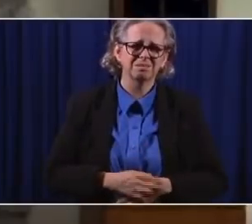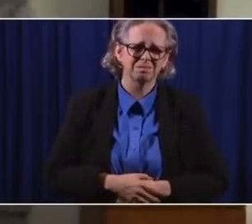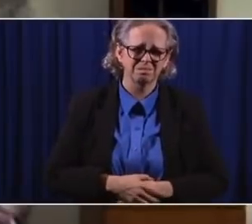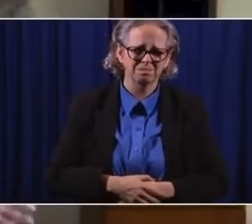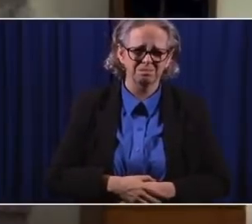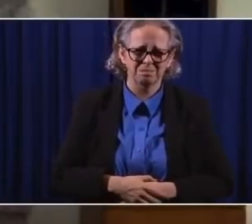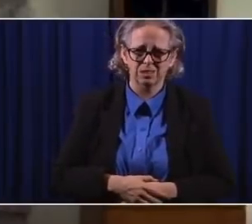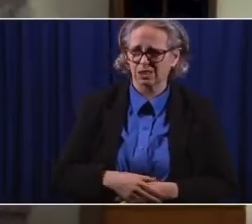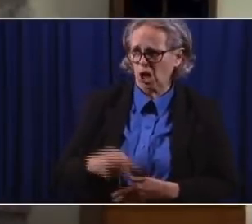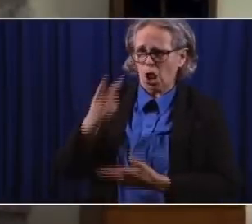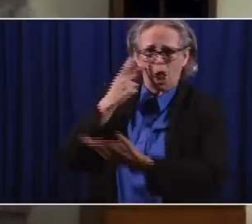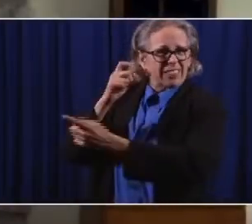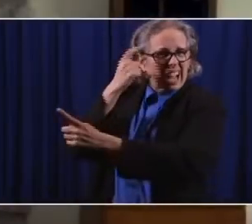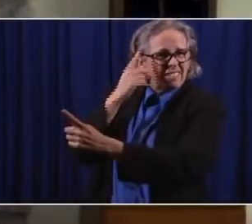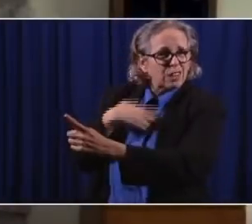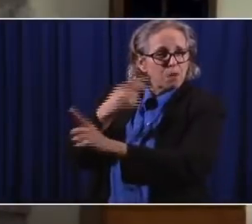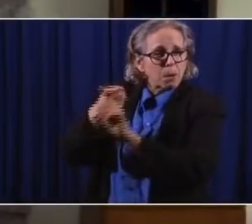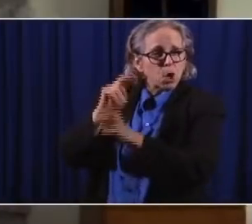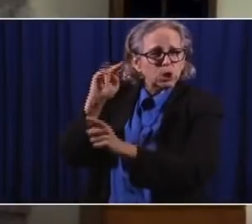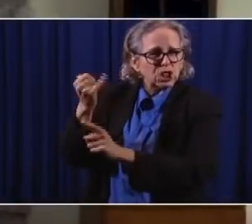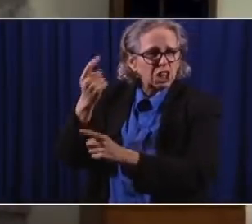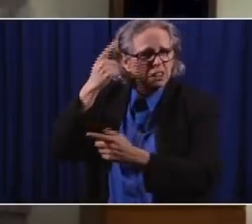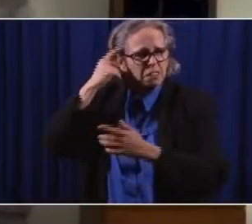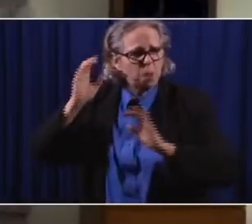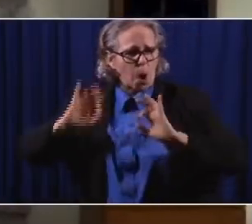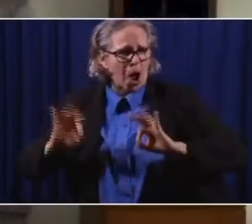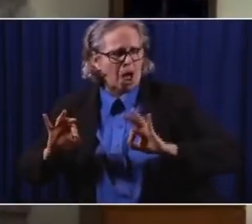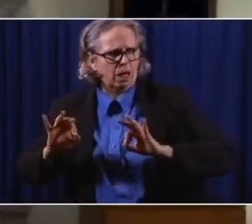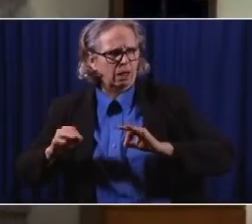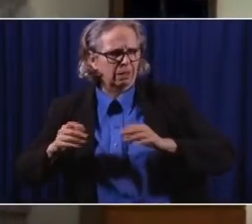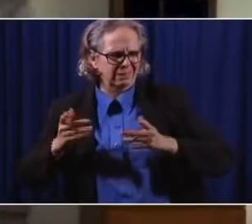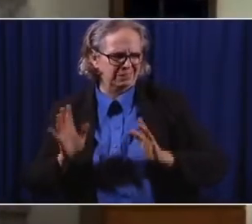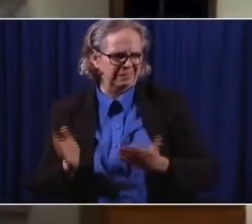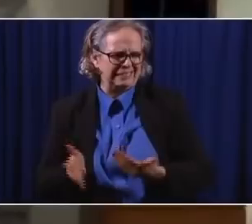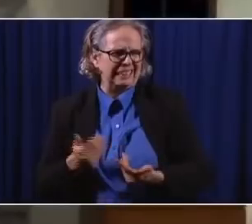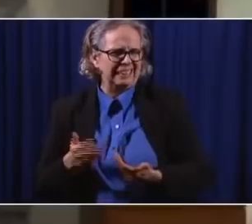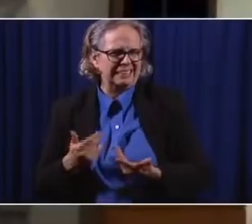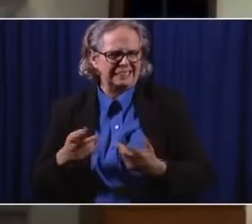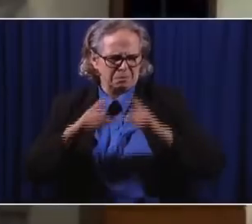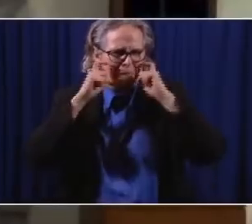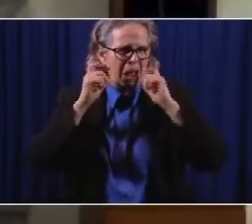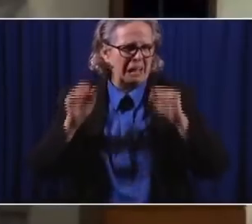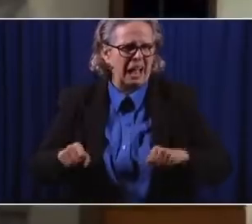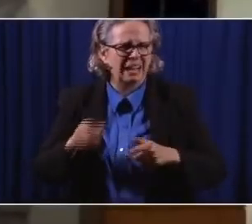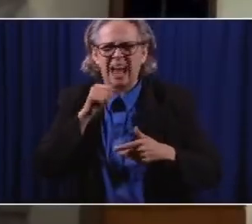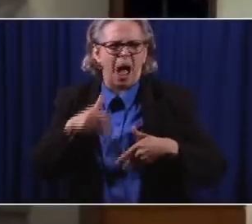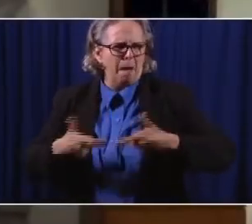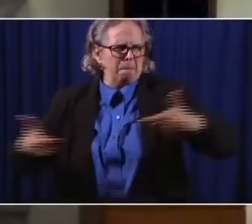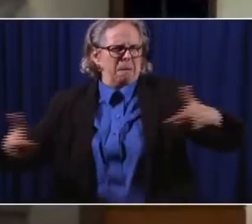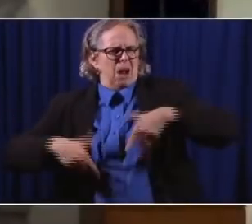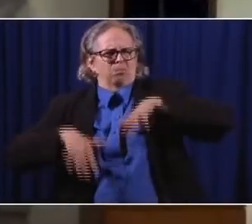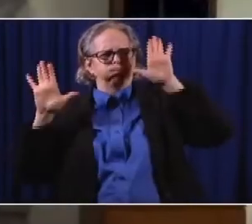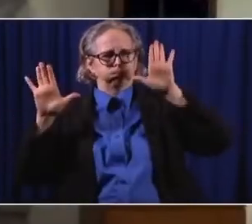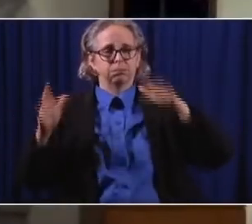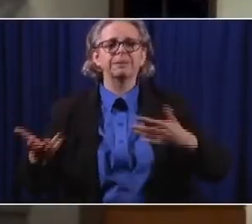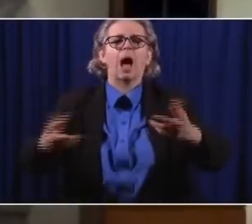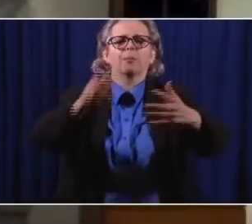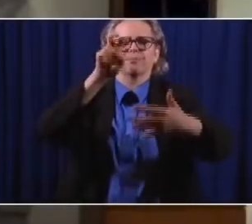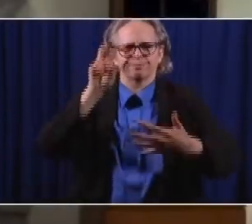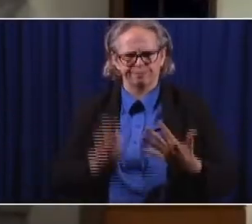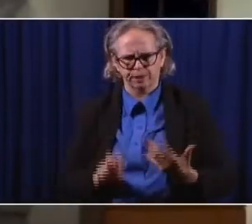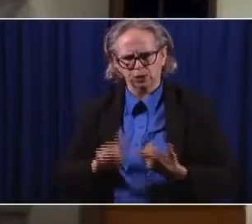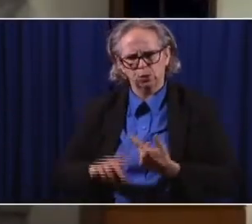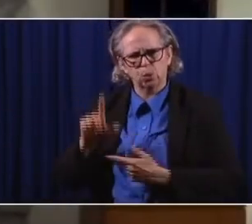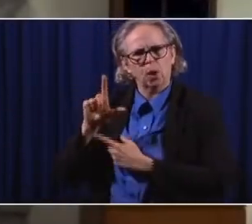sacrifice to prevent the spread of virus to yourself or someone else. Lake County. Lake County is at 68 cases